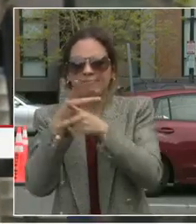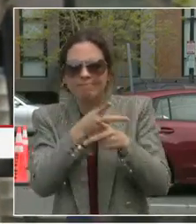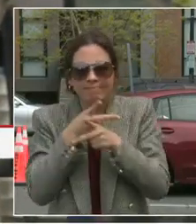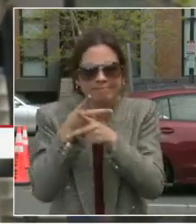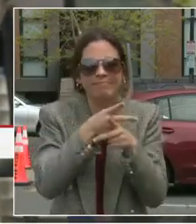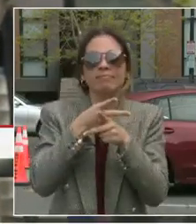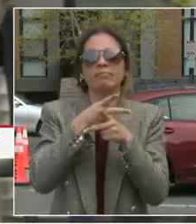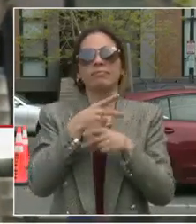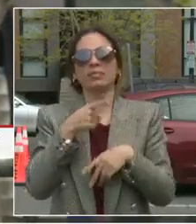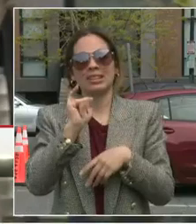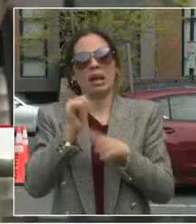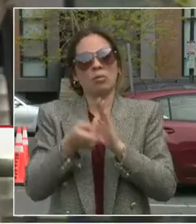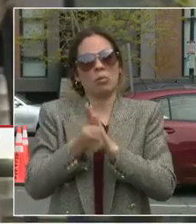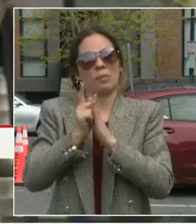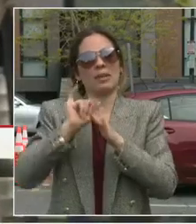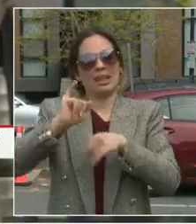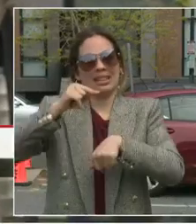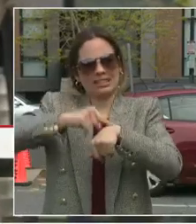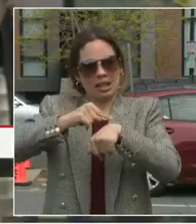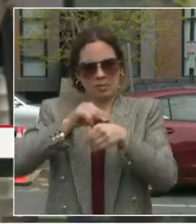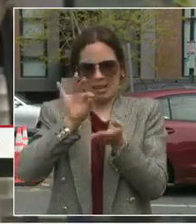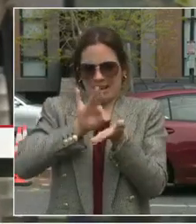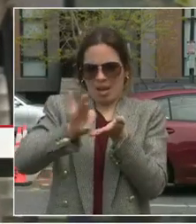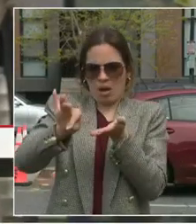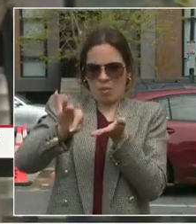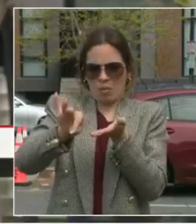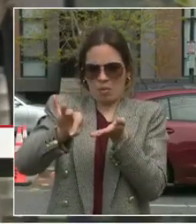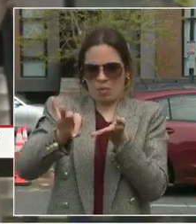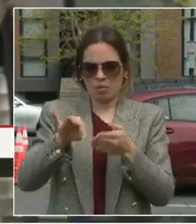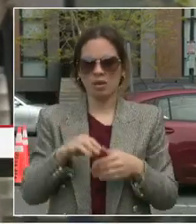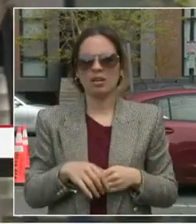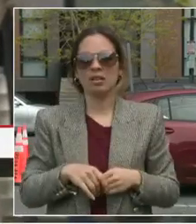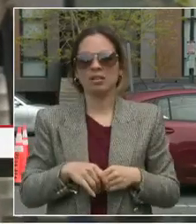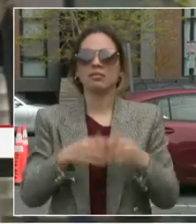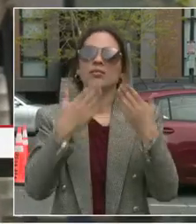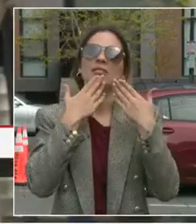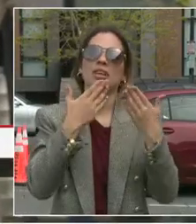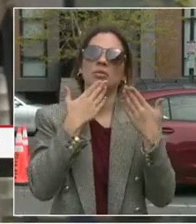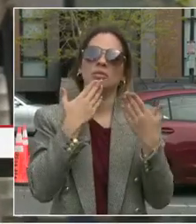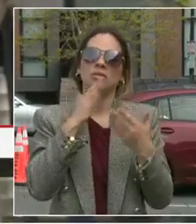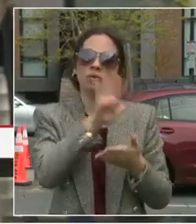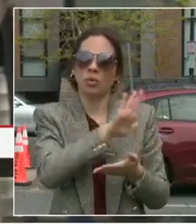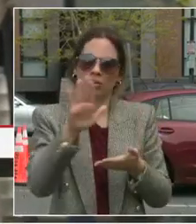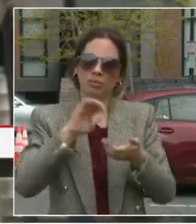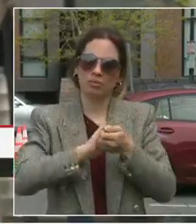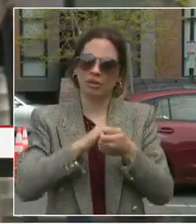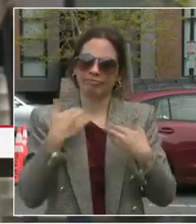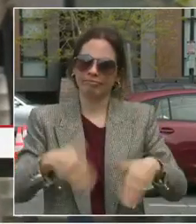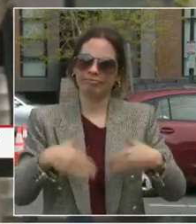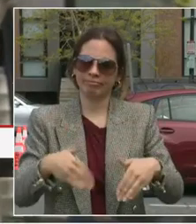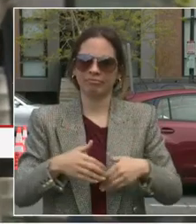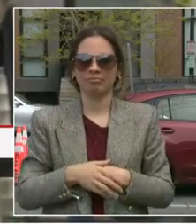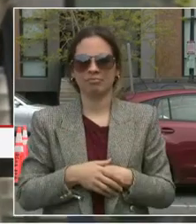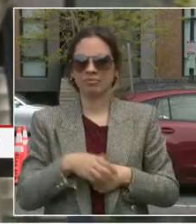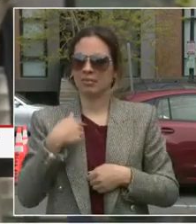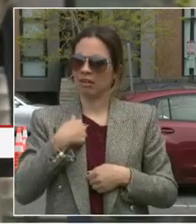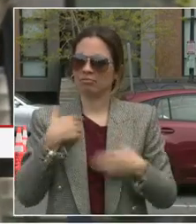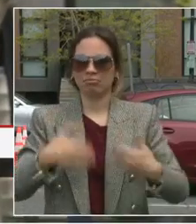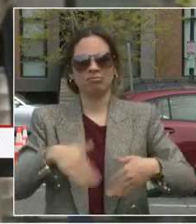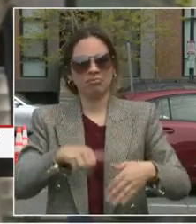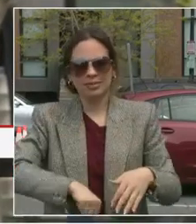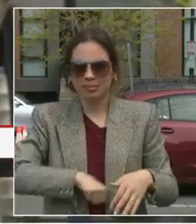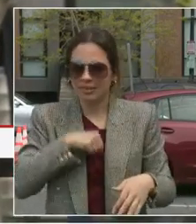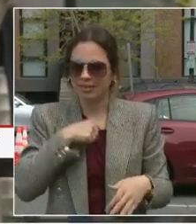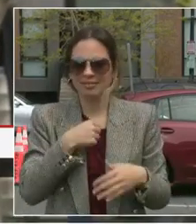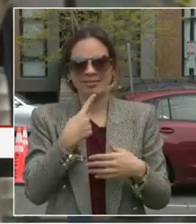So thank you to the Community Partnership. So I am proud to say today that for the